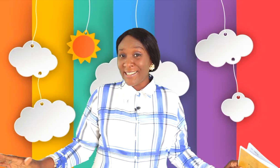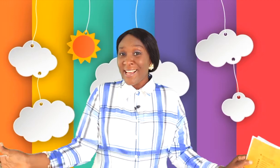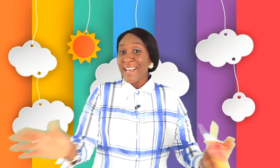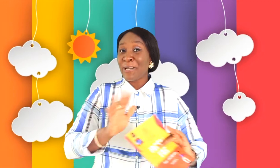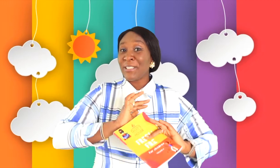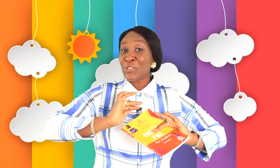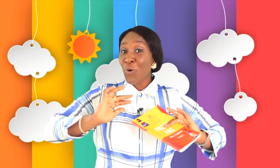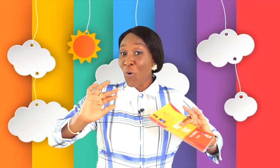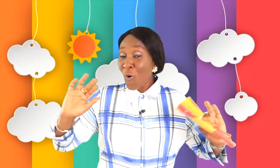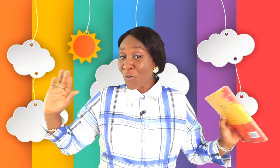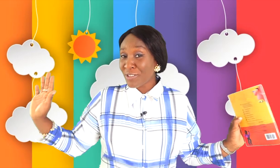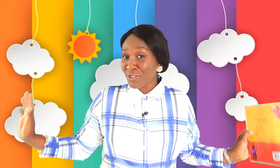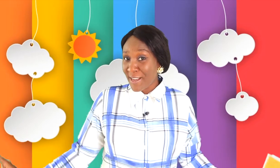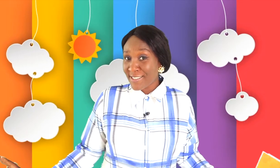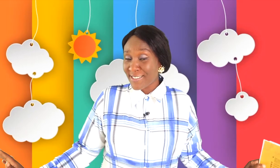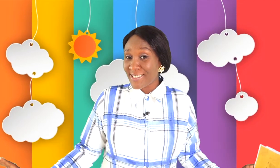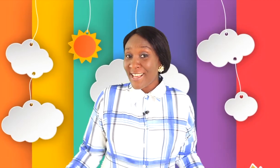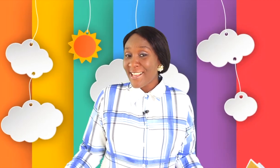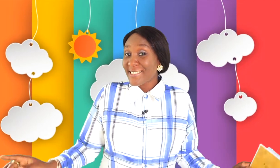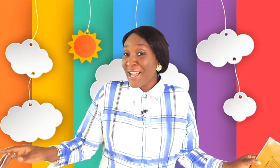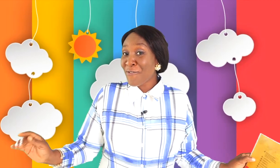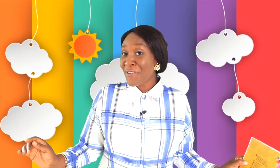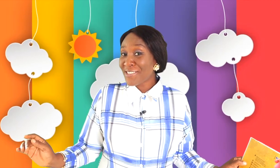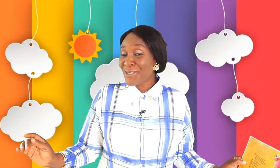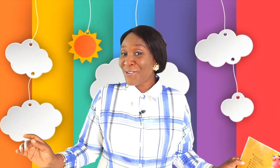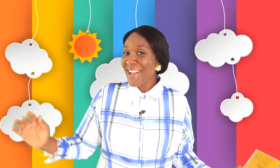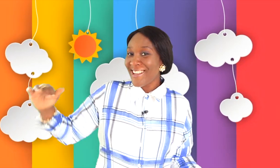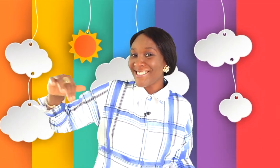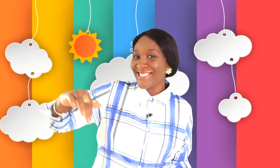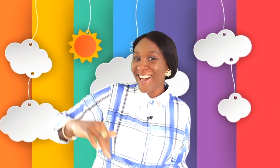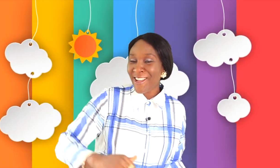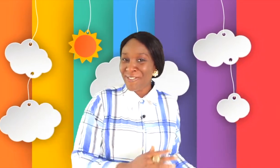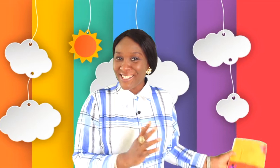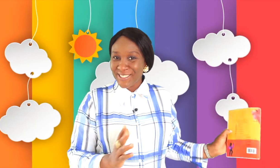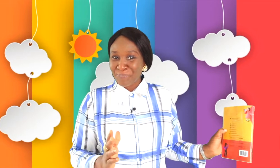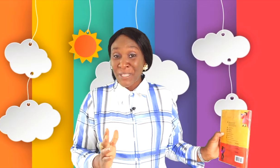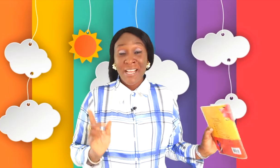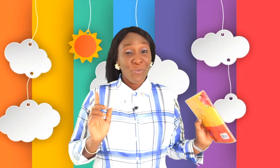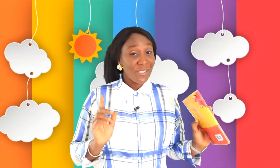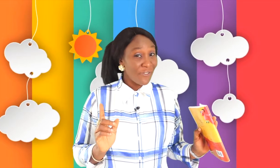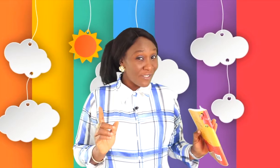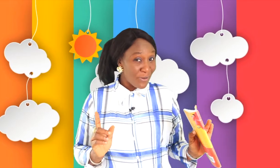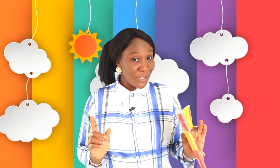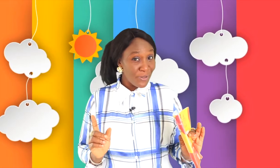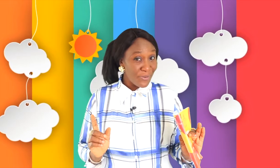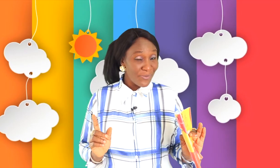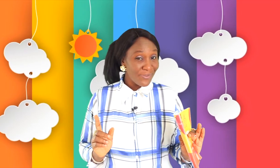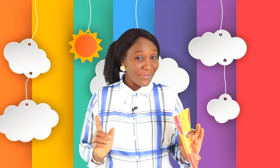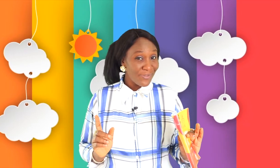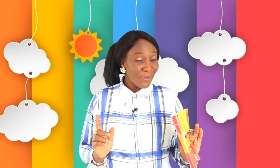quietly, eliminate all distractions. It's time for us to dive in. What's the first thing